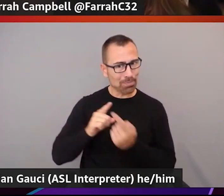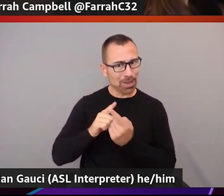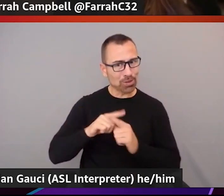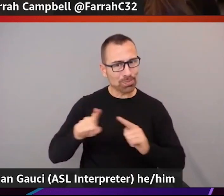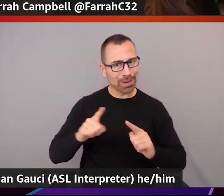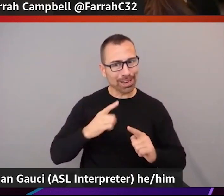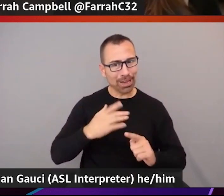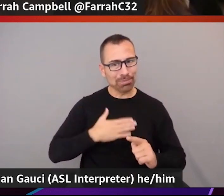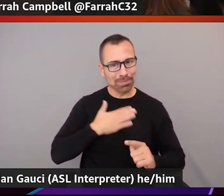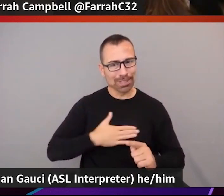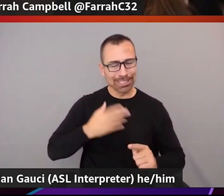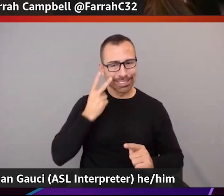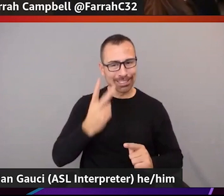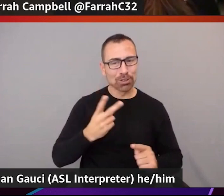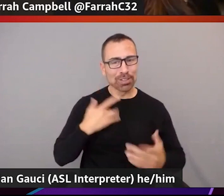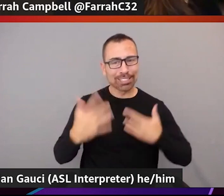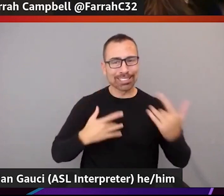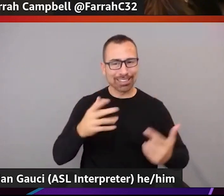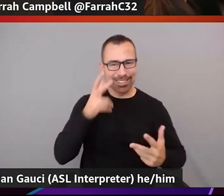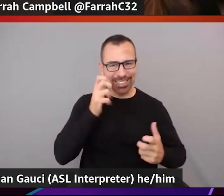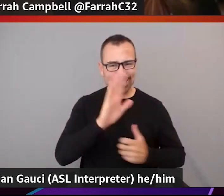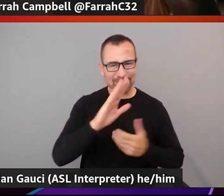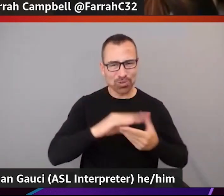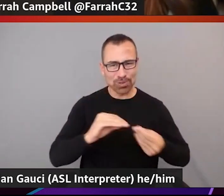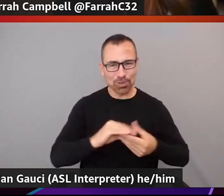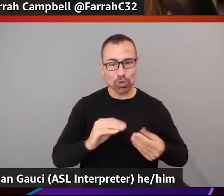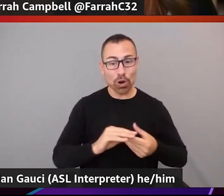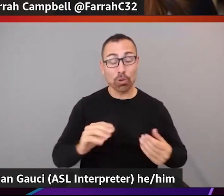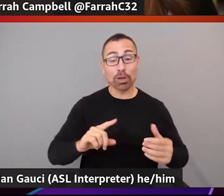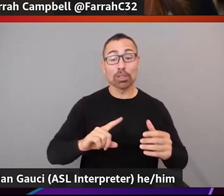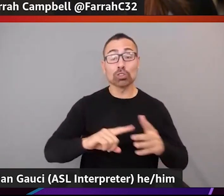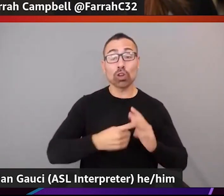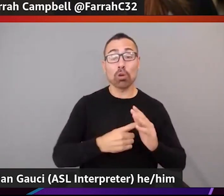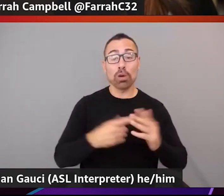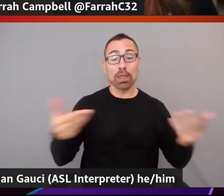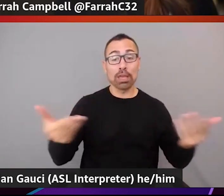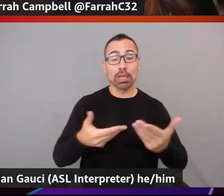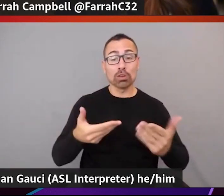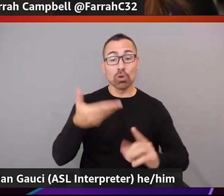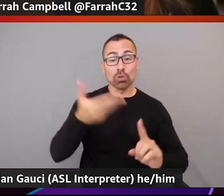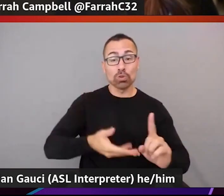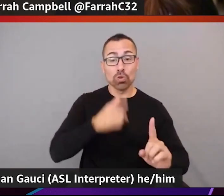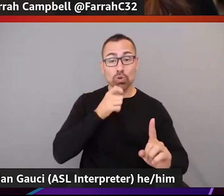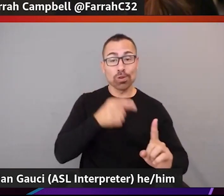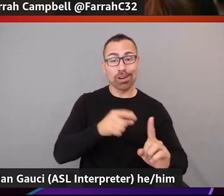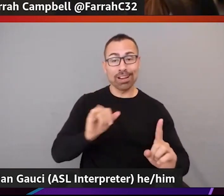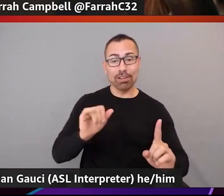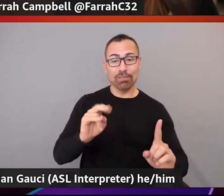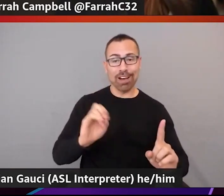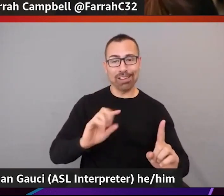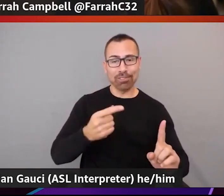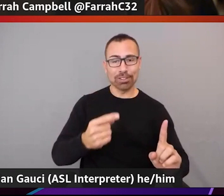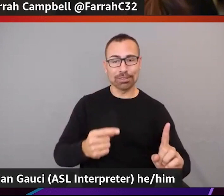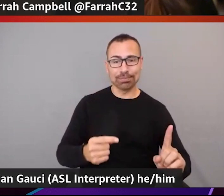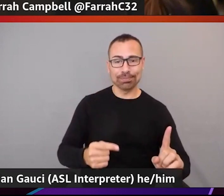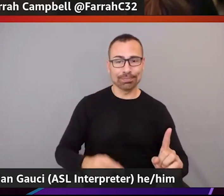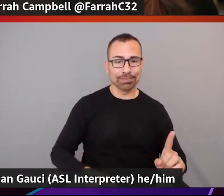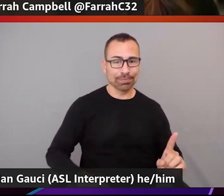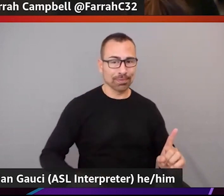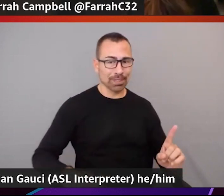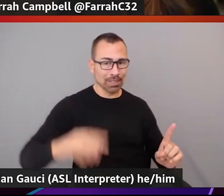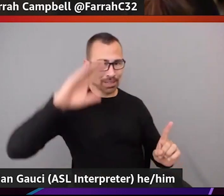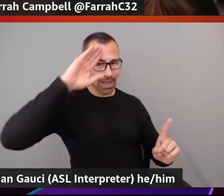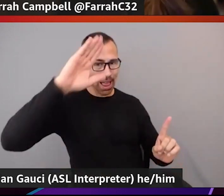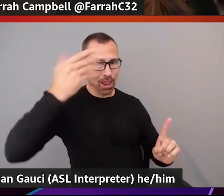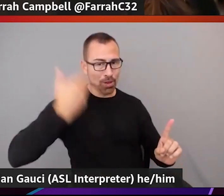to say. Let's kick off with intros. Let's start with you, Ivonne. Yeah, so I'm Yvonne. I'm an AWS